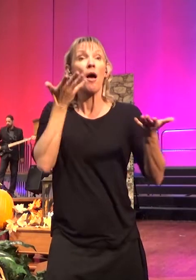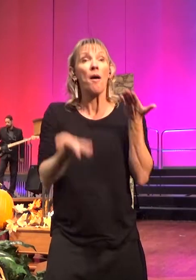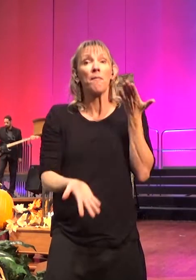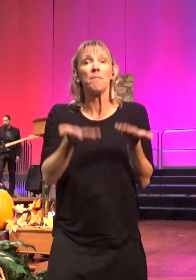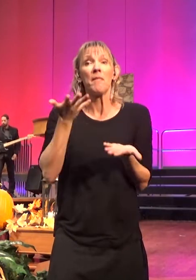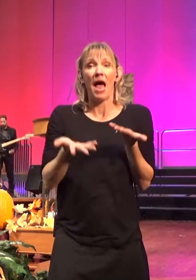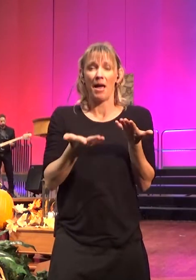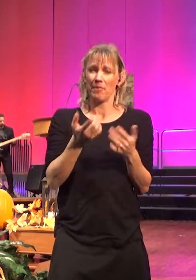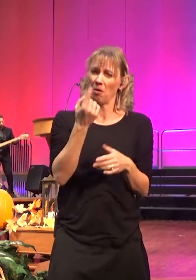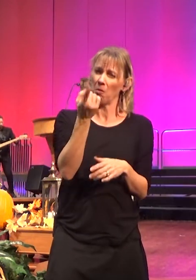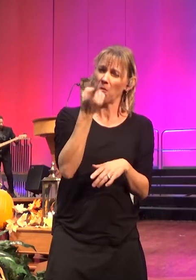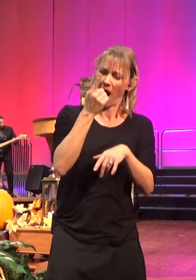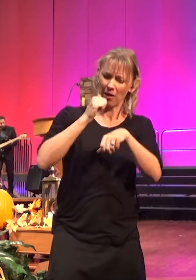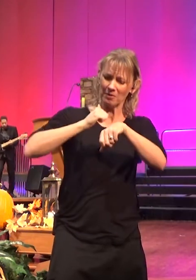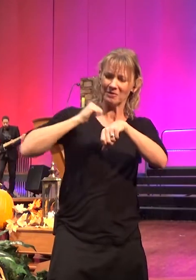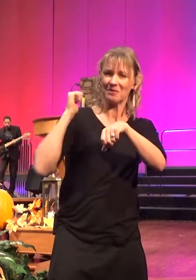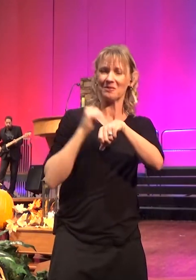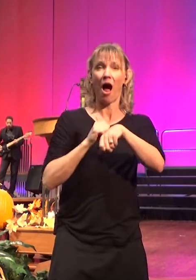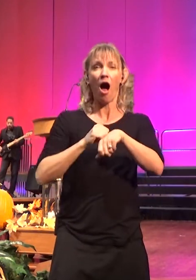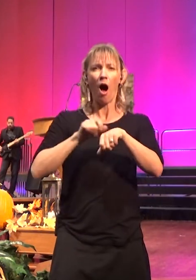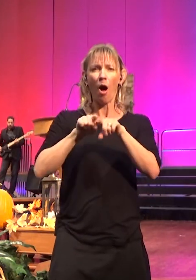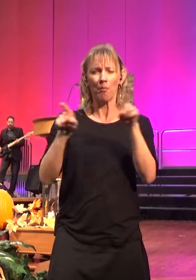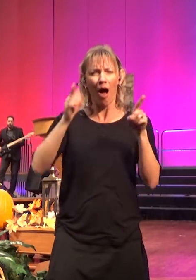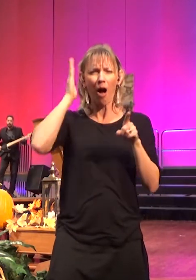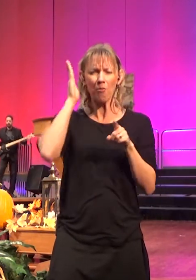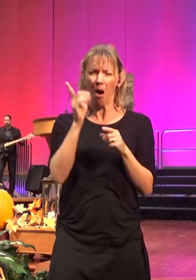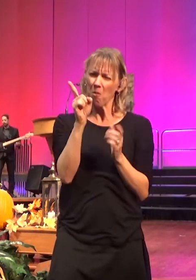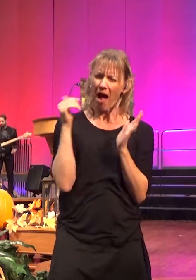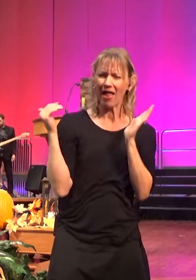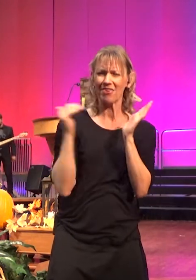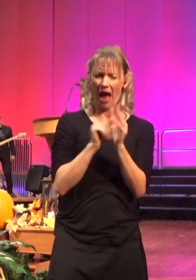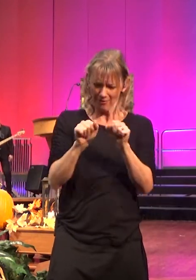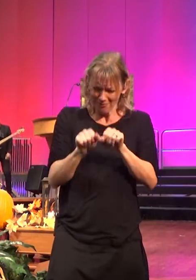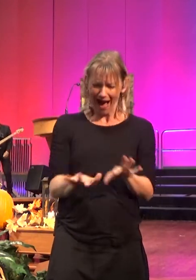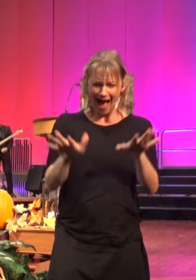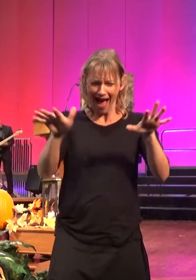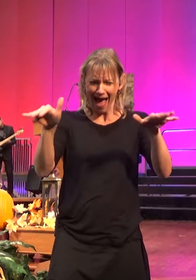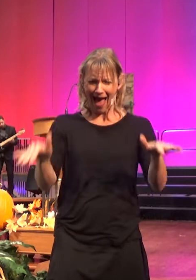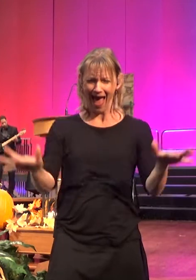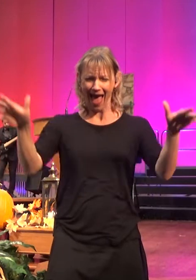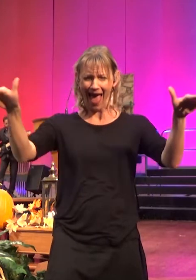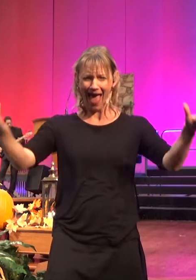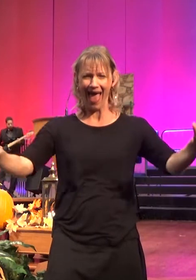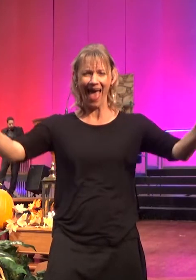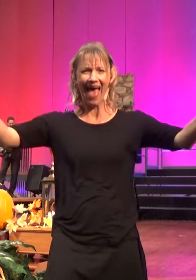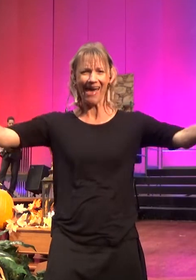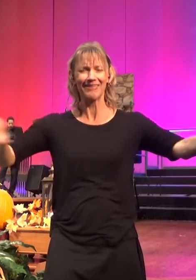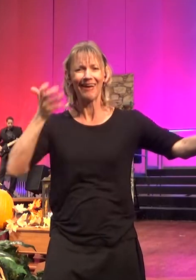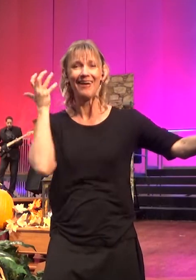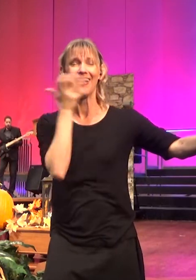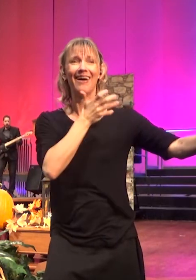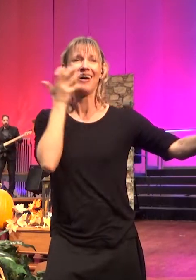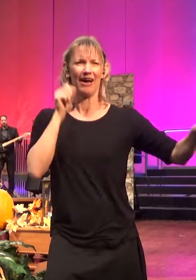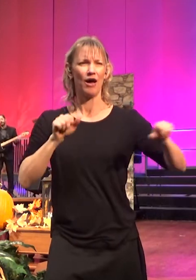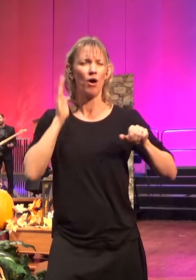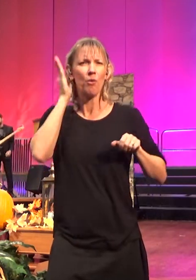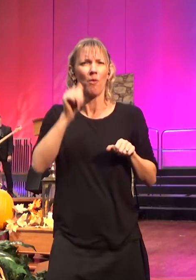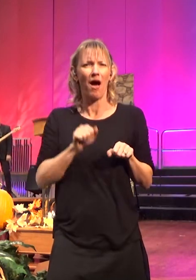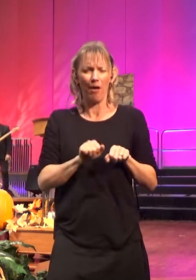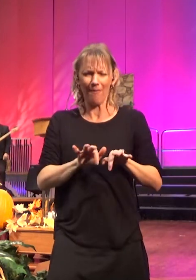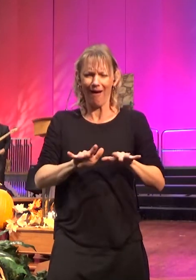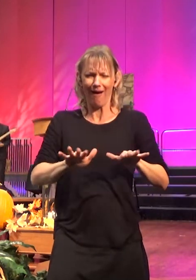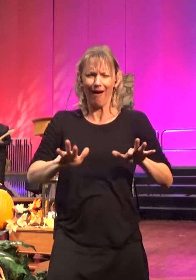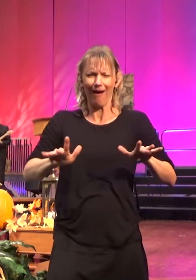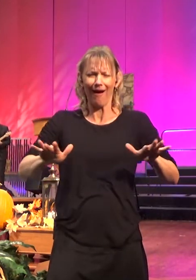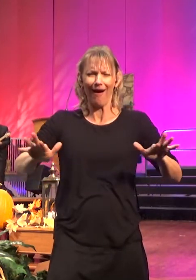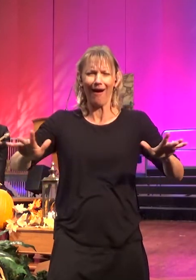It might be a single stone, but 1,000 waves come from it alone,